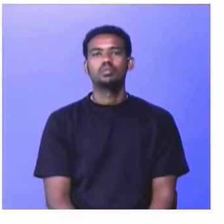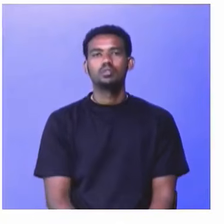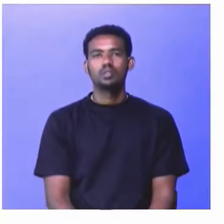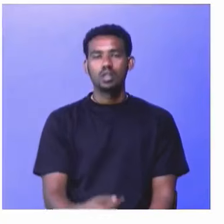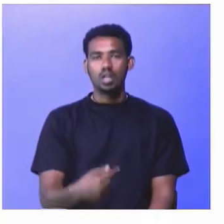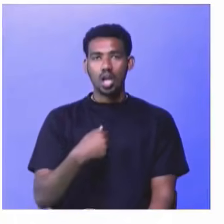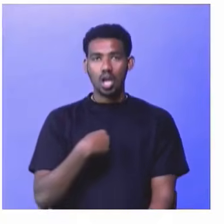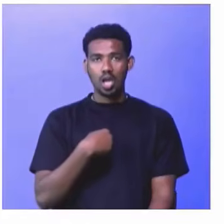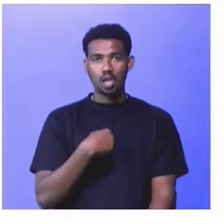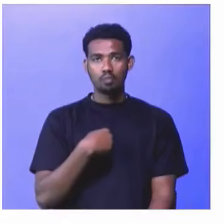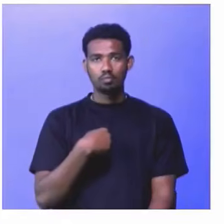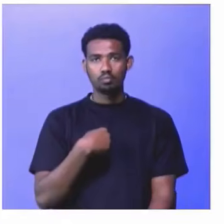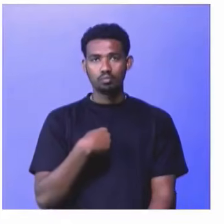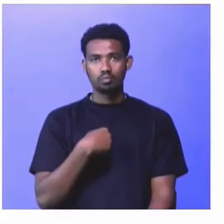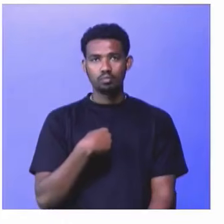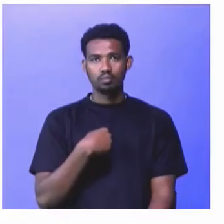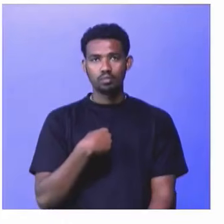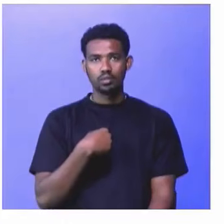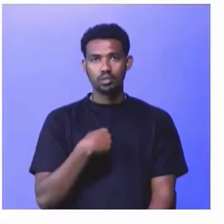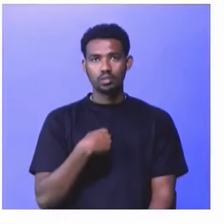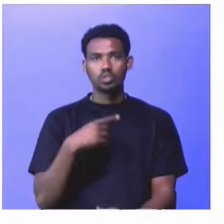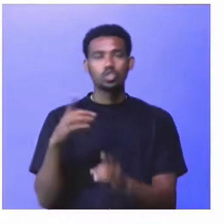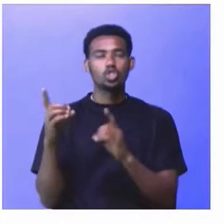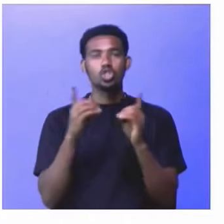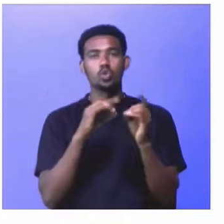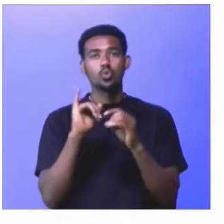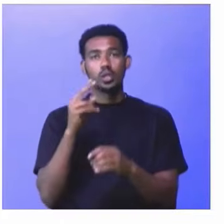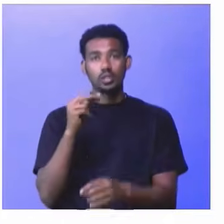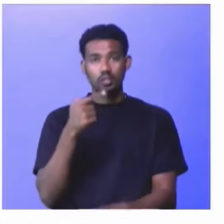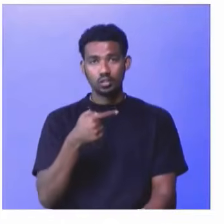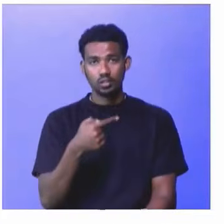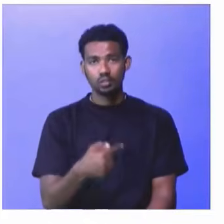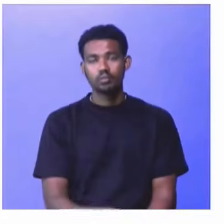I am doing